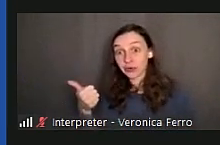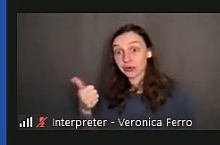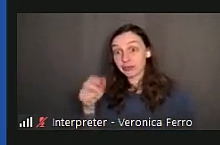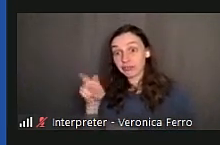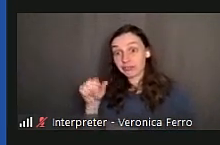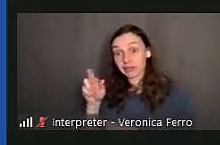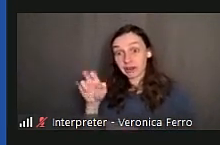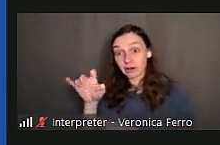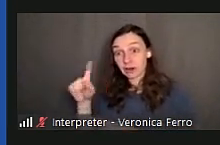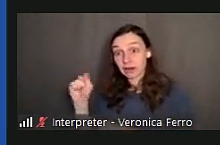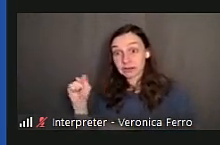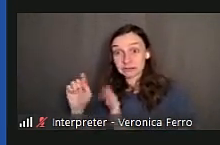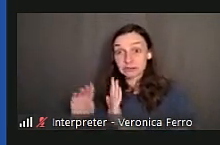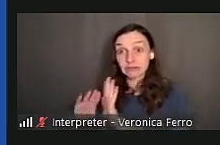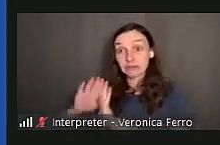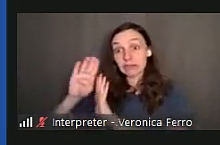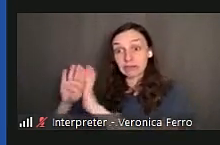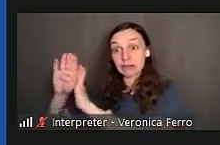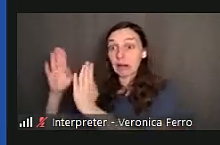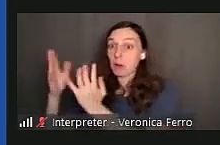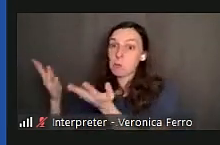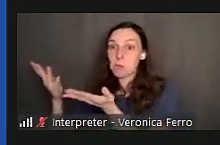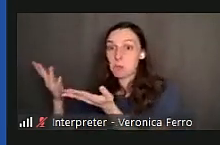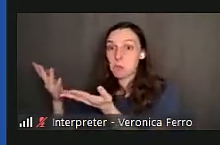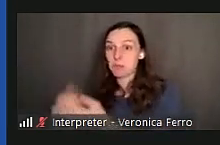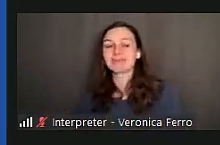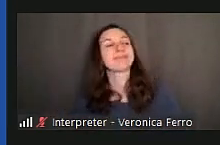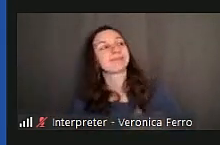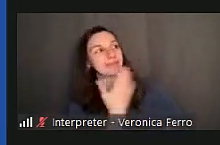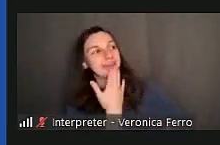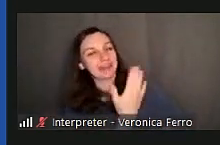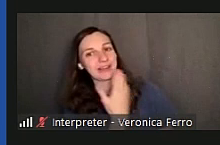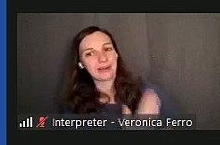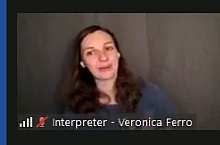it. Thank you very much. Have a great weekend.